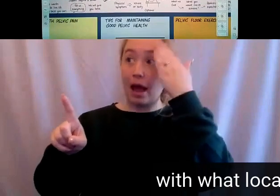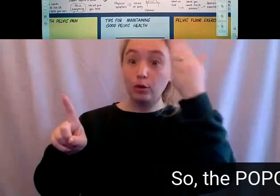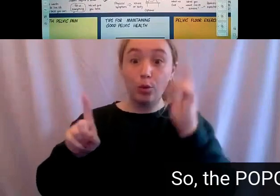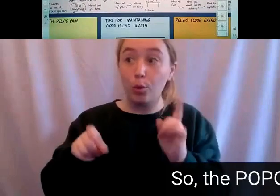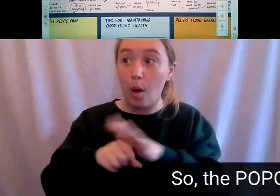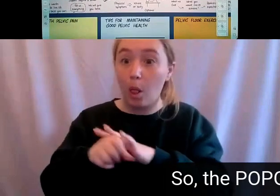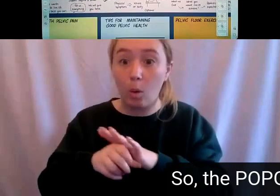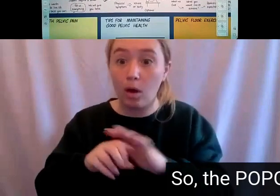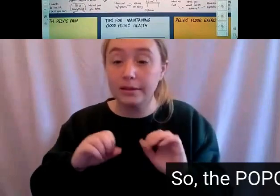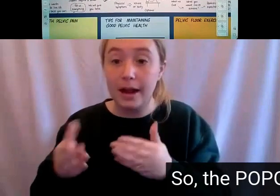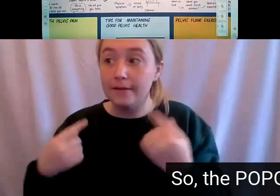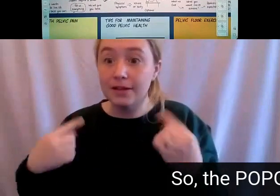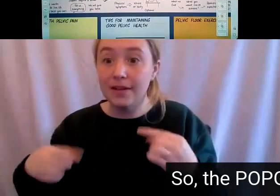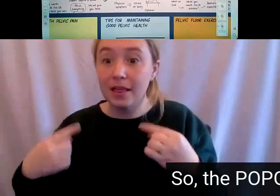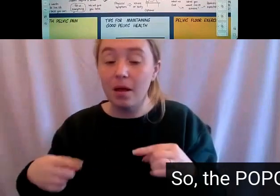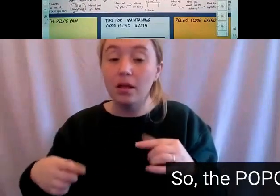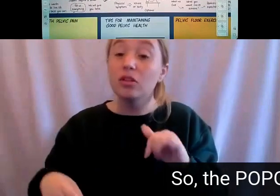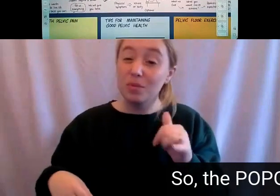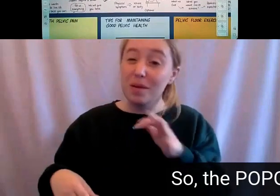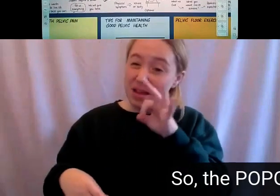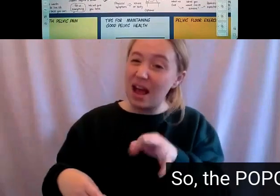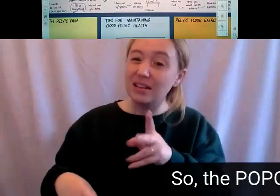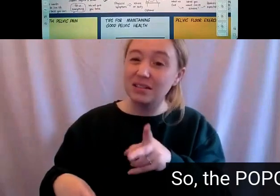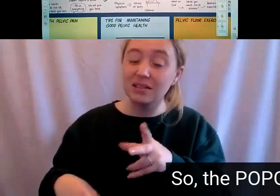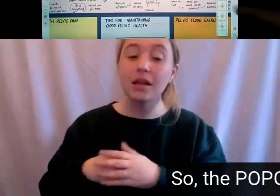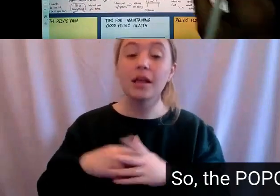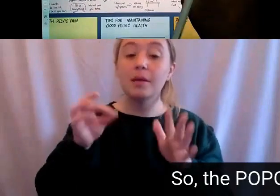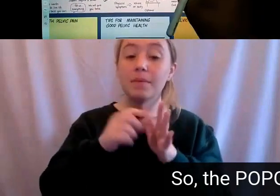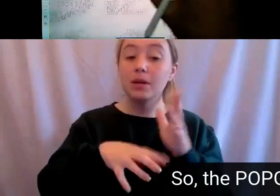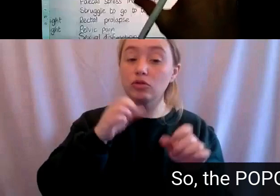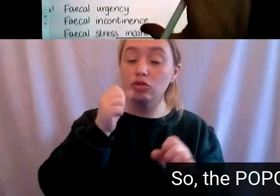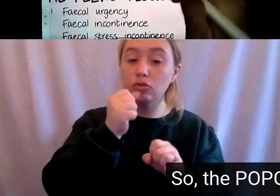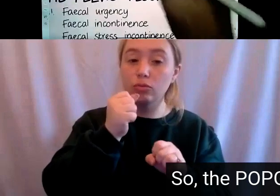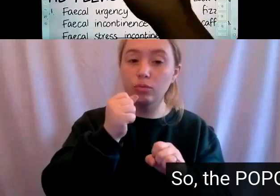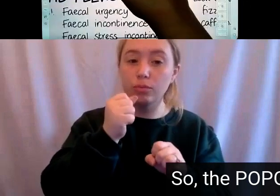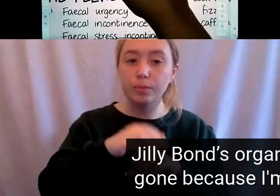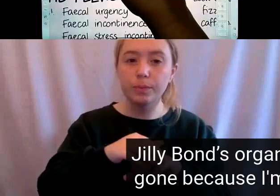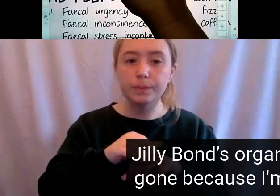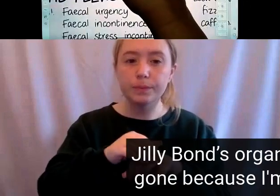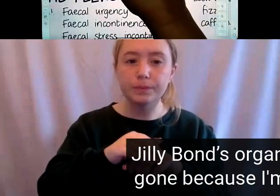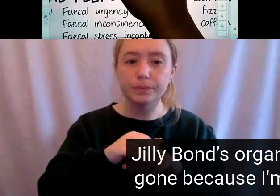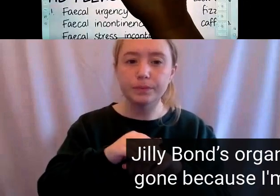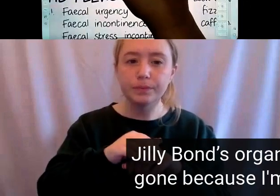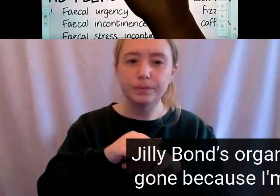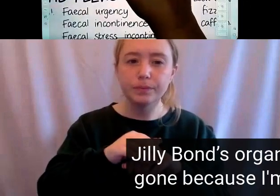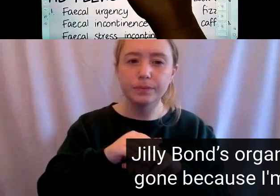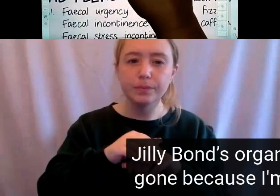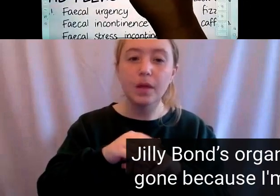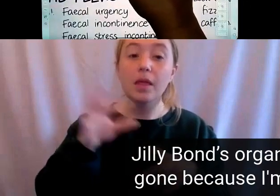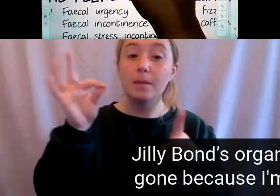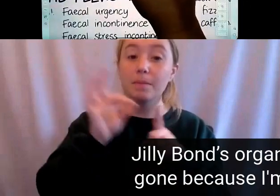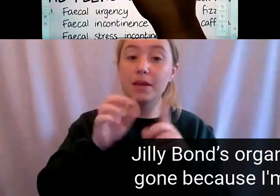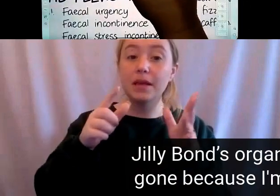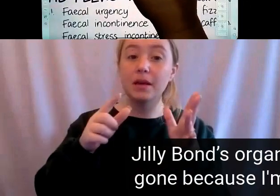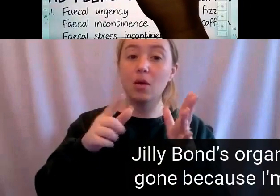services were. So the POPG website and Julie Bond's